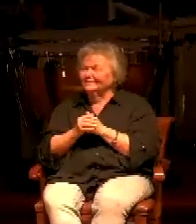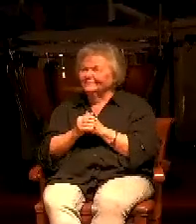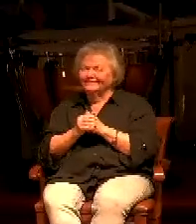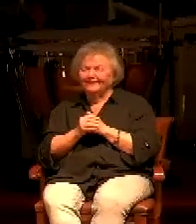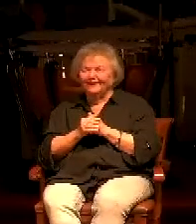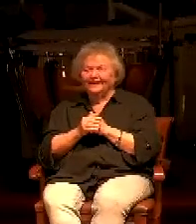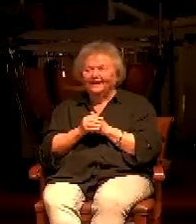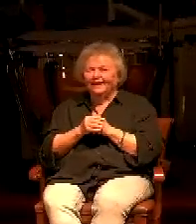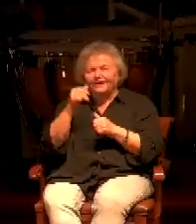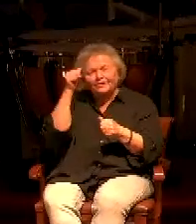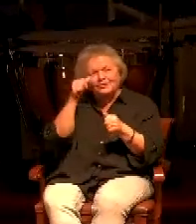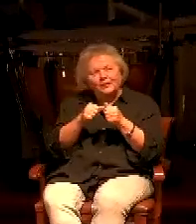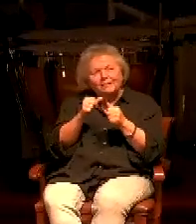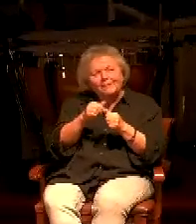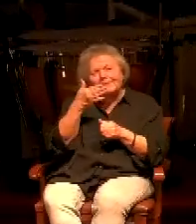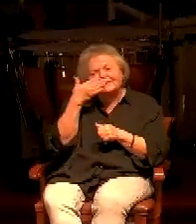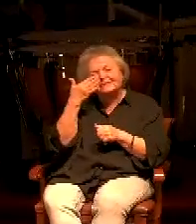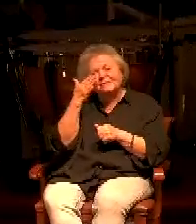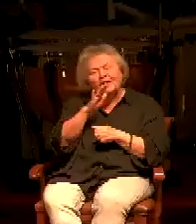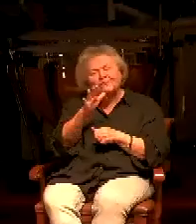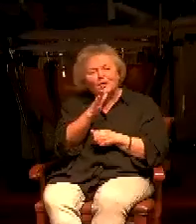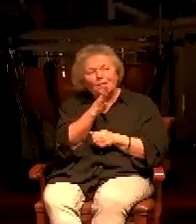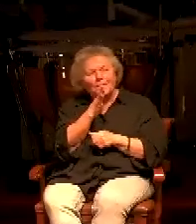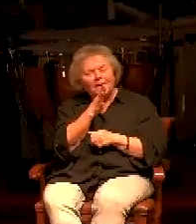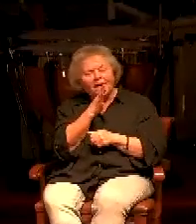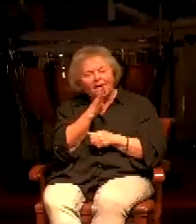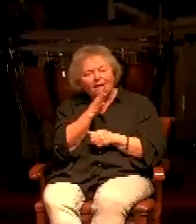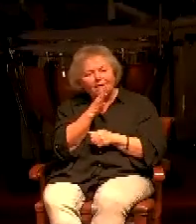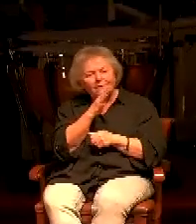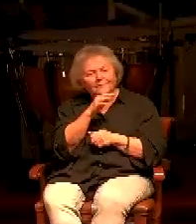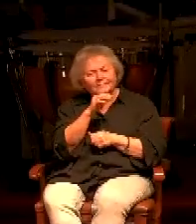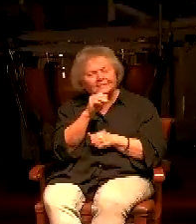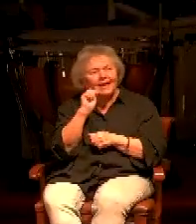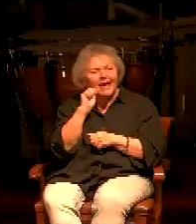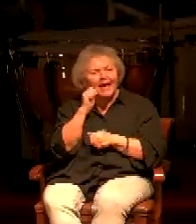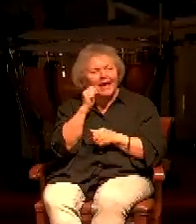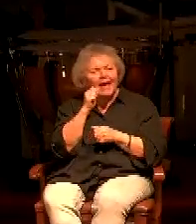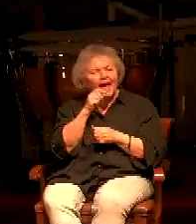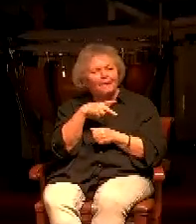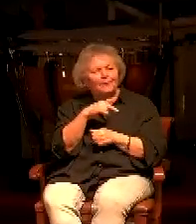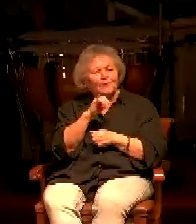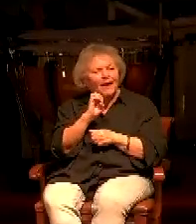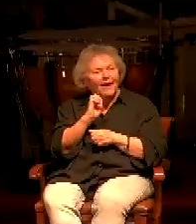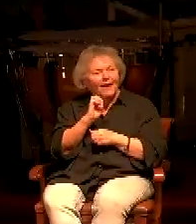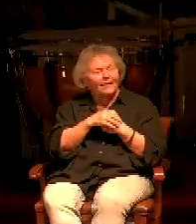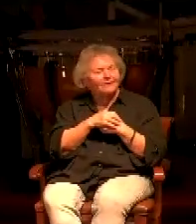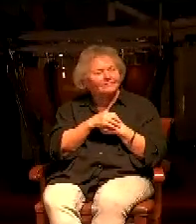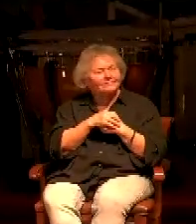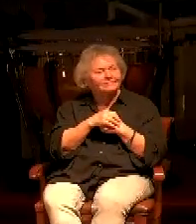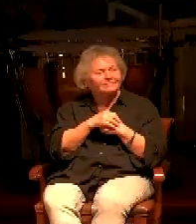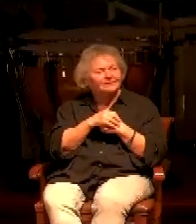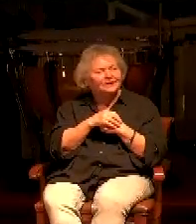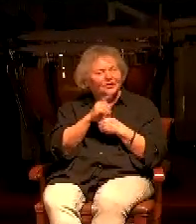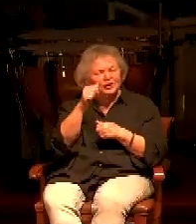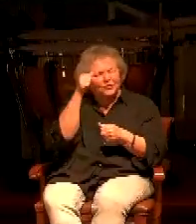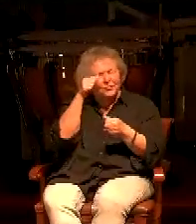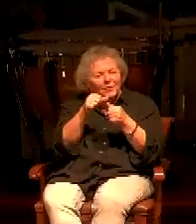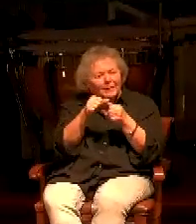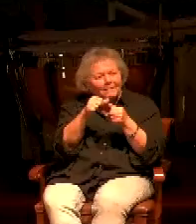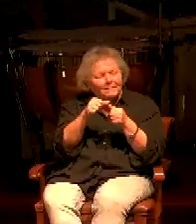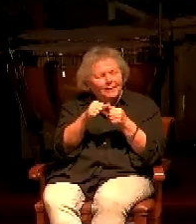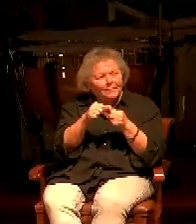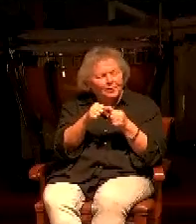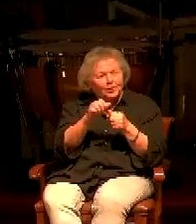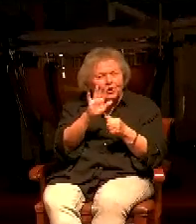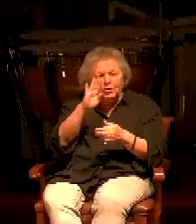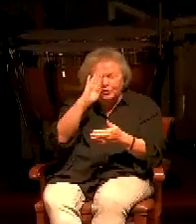apple pie. You can remember the smell of your wife's perfume, your husband's cologne. You can remember the smell of your seventh grade son coming